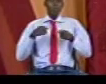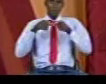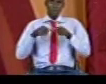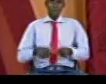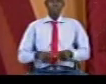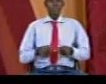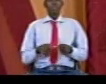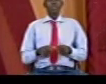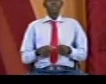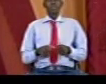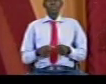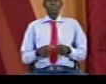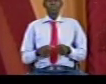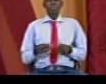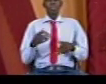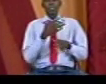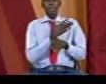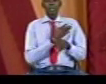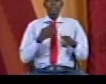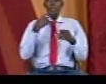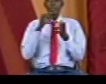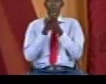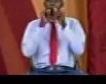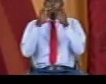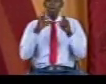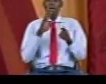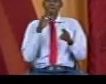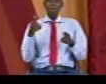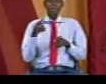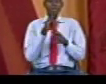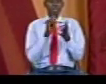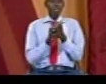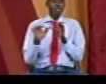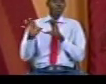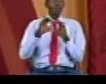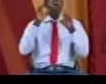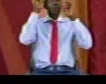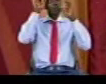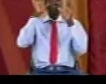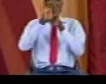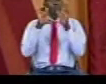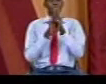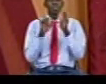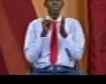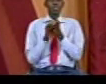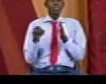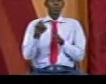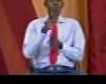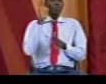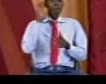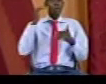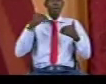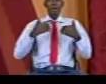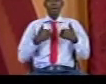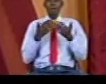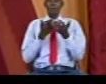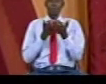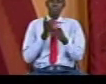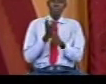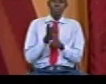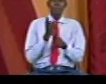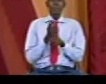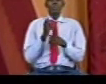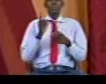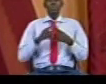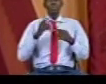heaven. Blessed are they that do his commandments, that they may have right to the tree of life